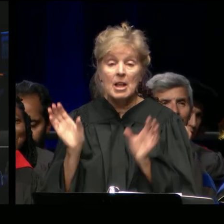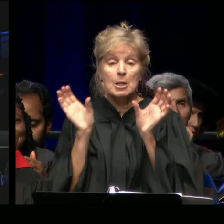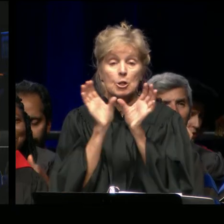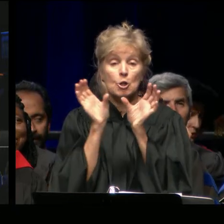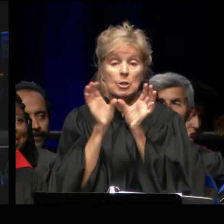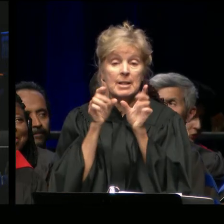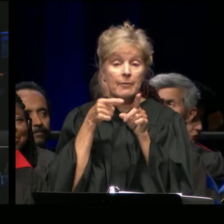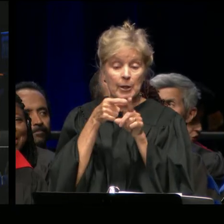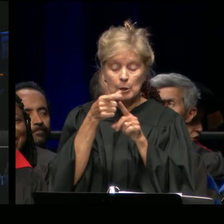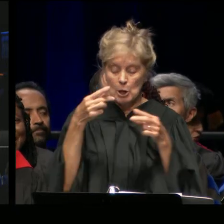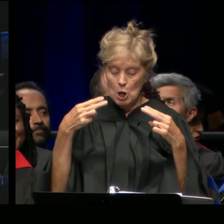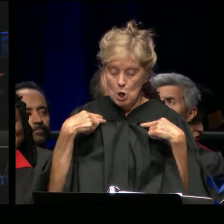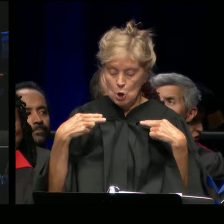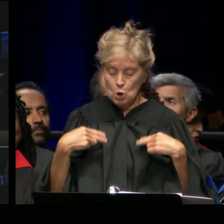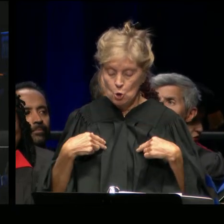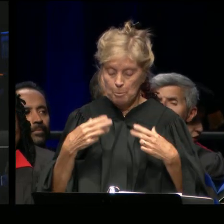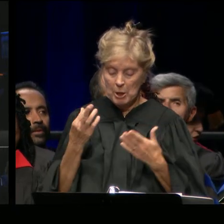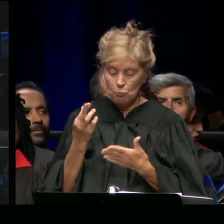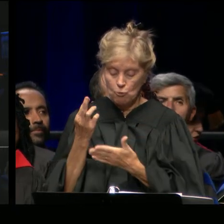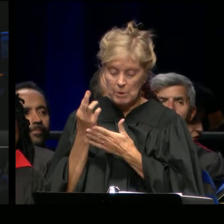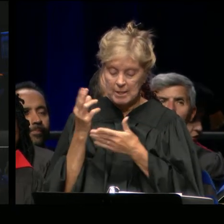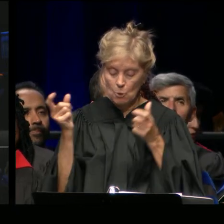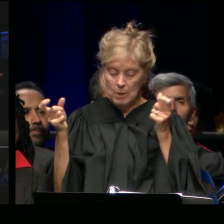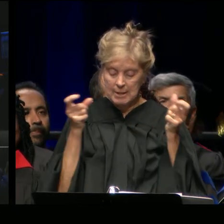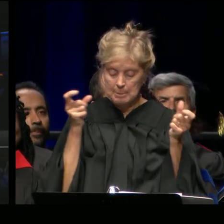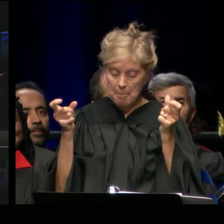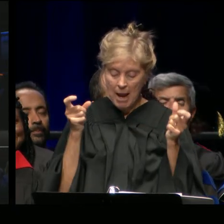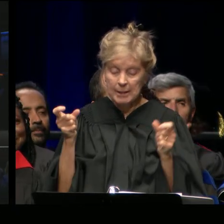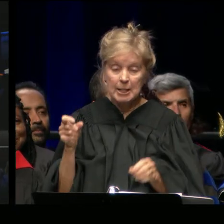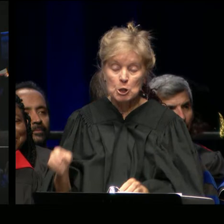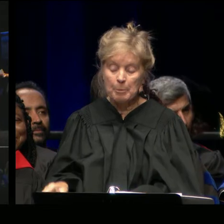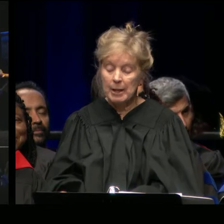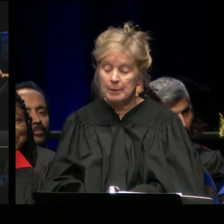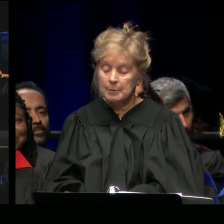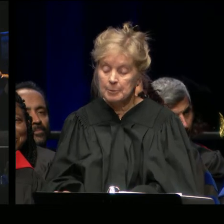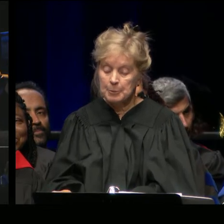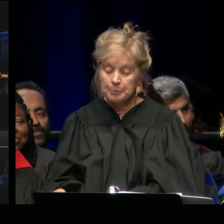Certificate in Human Resources Management.